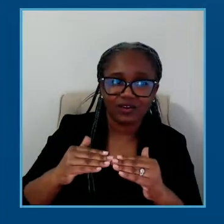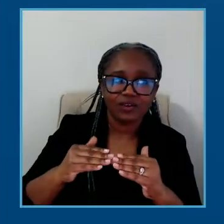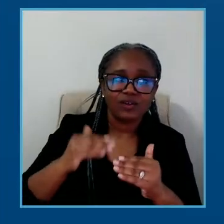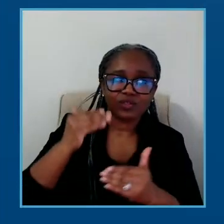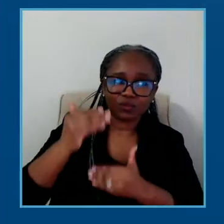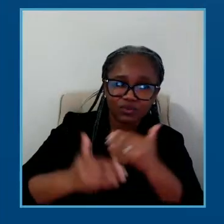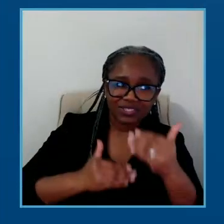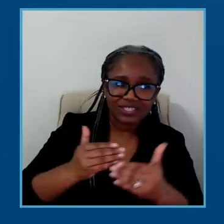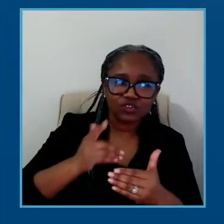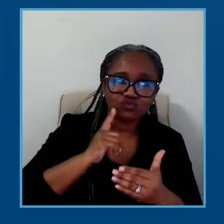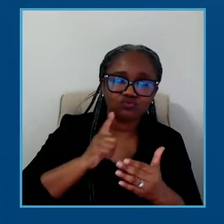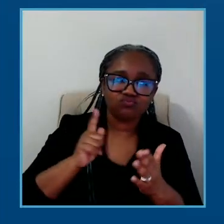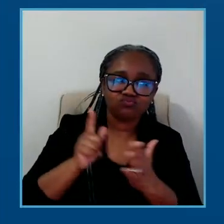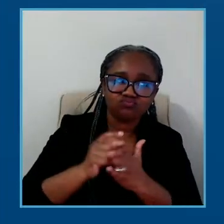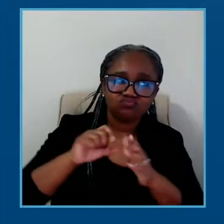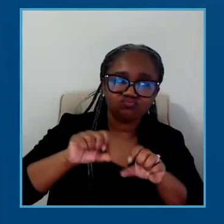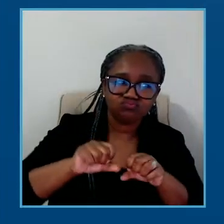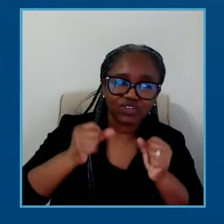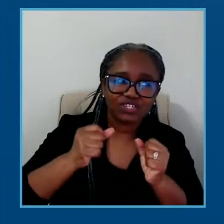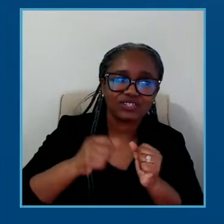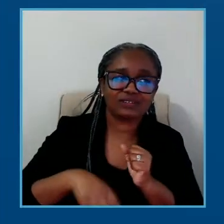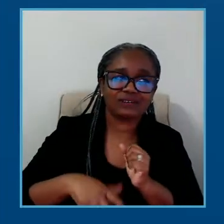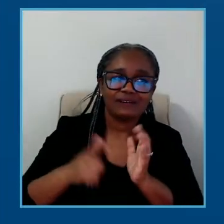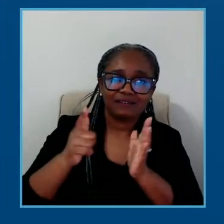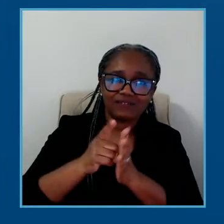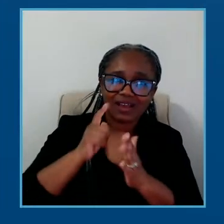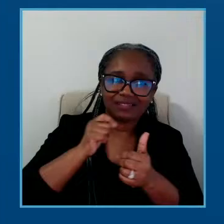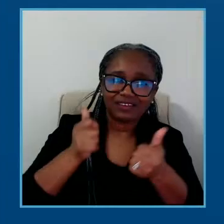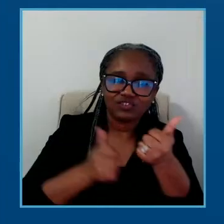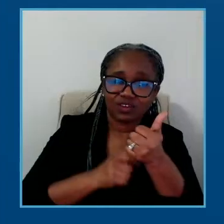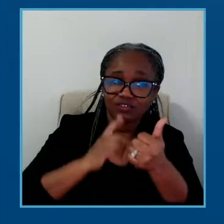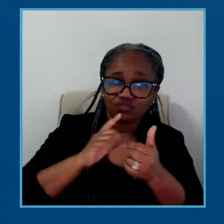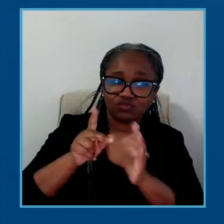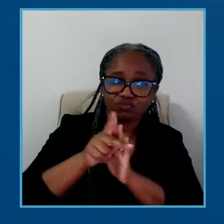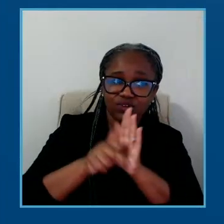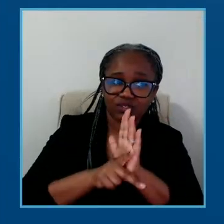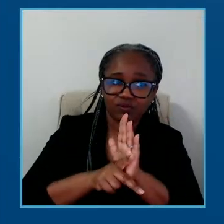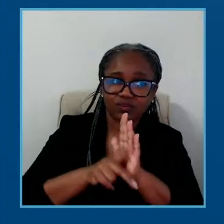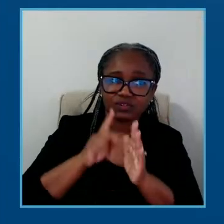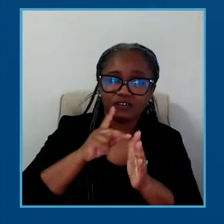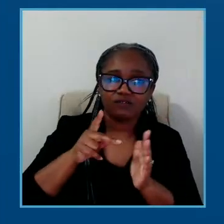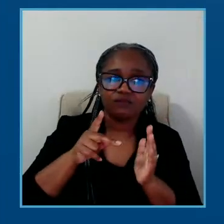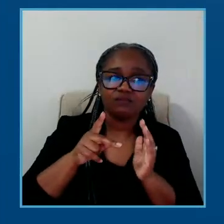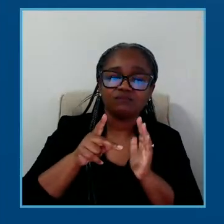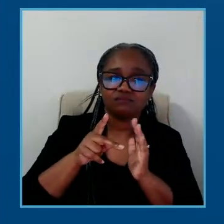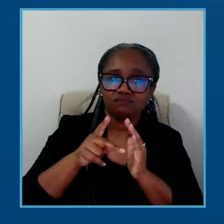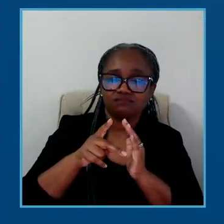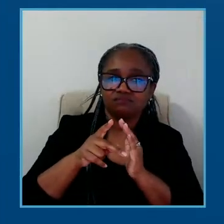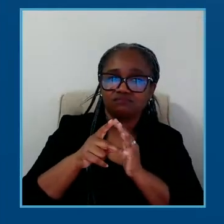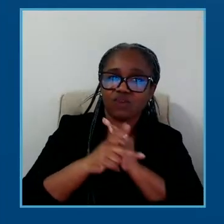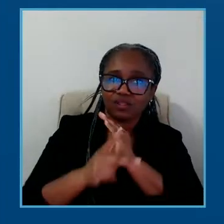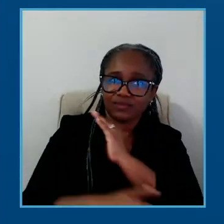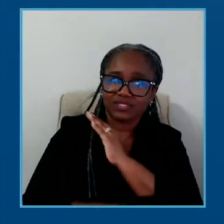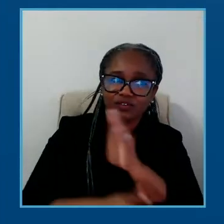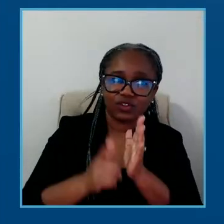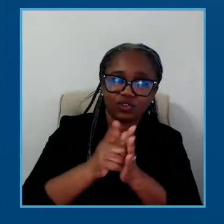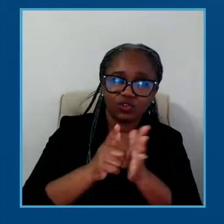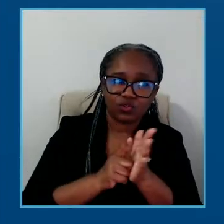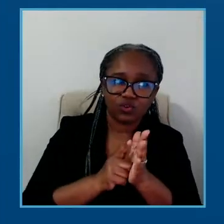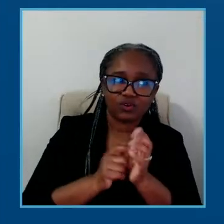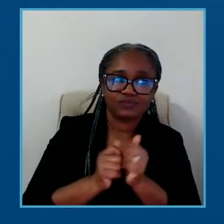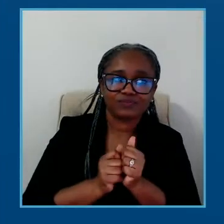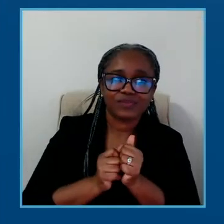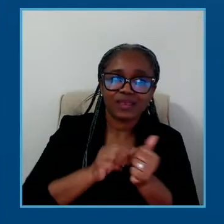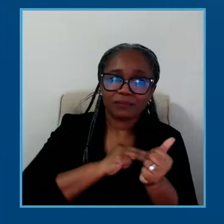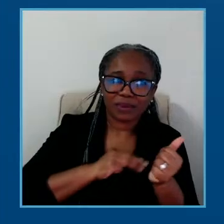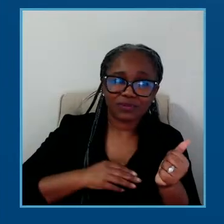right to raise an objection to the actions taken. After the members were forced to cast 1 vote for a man, on the